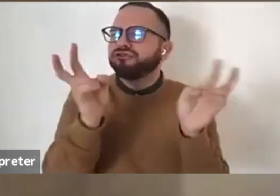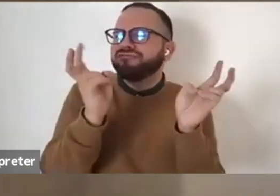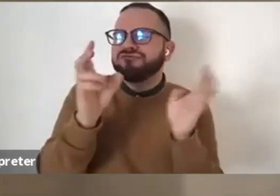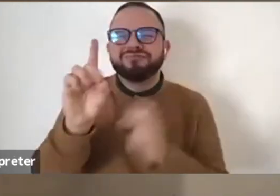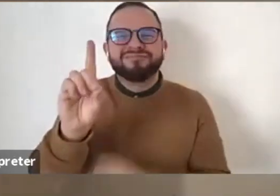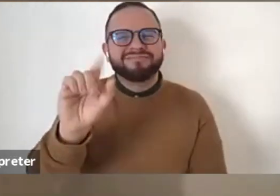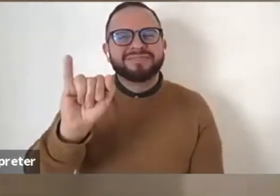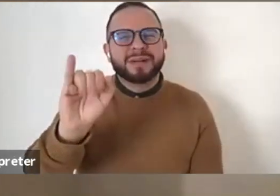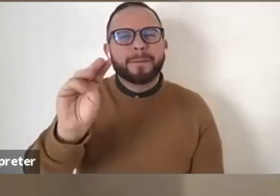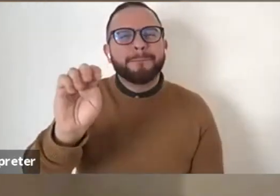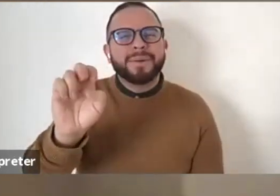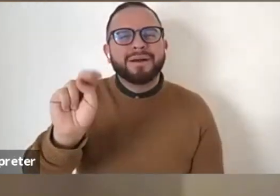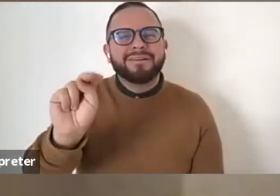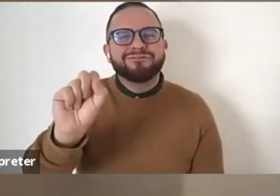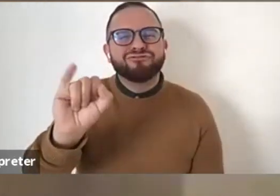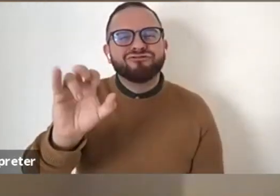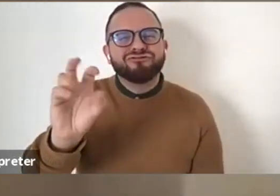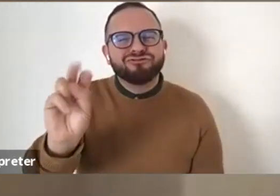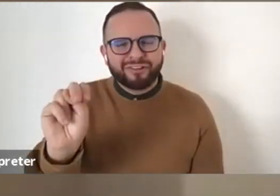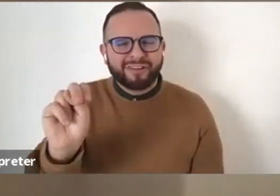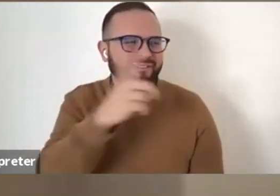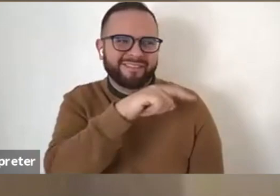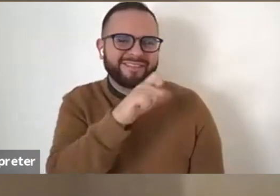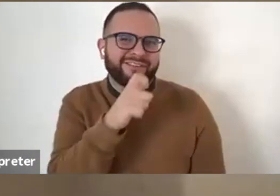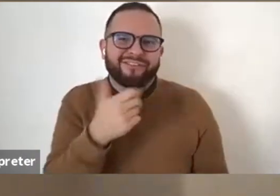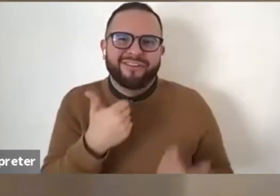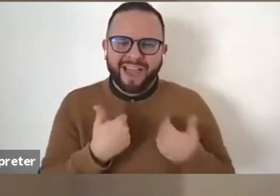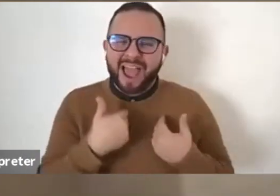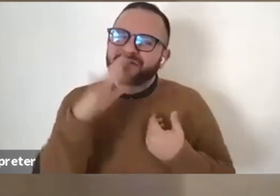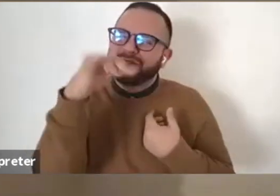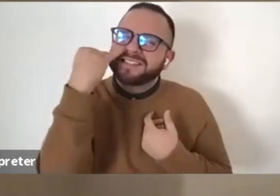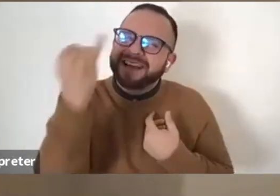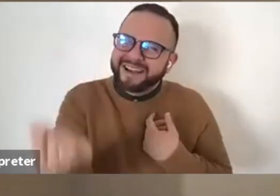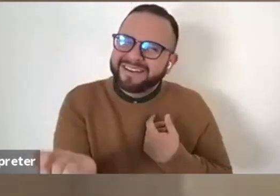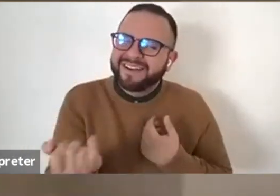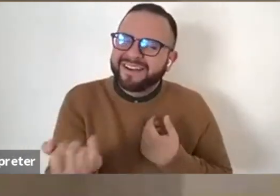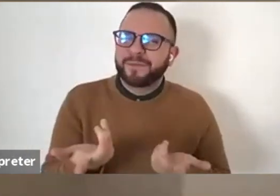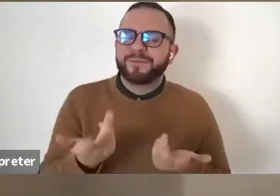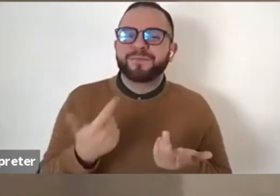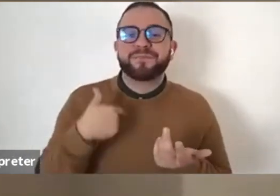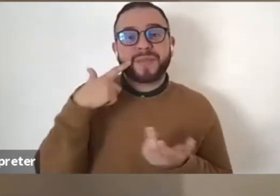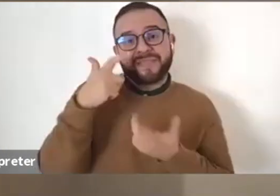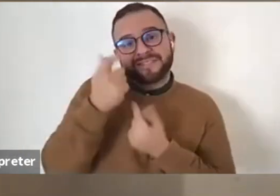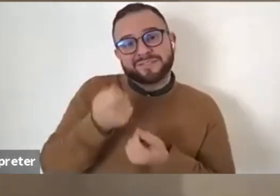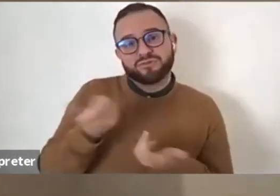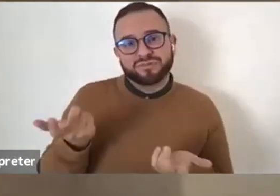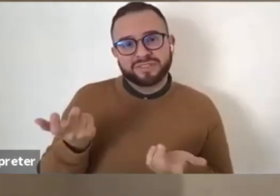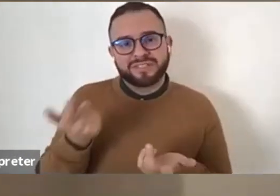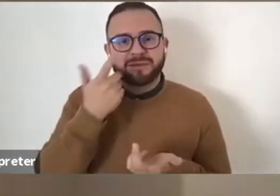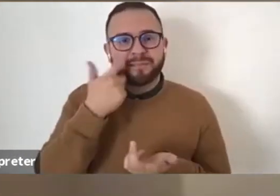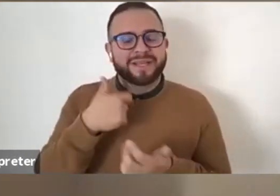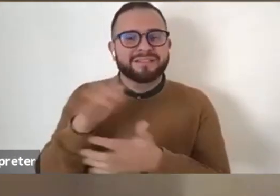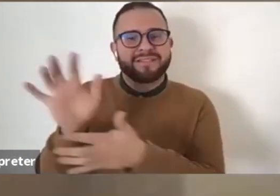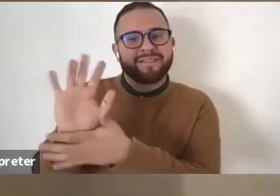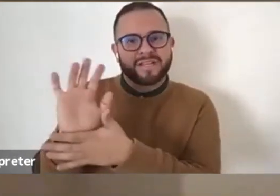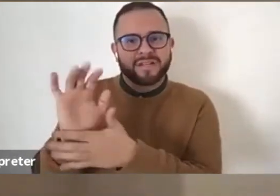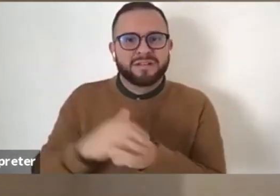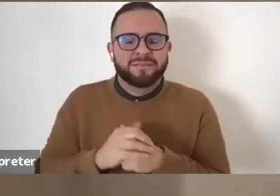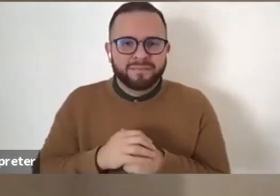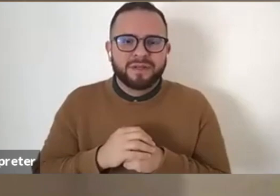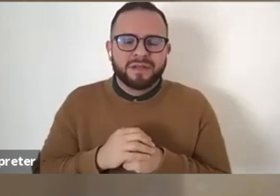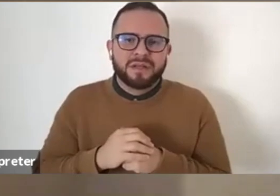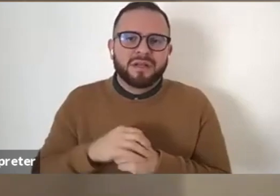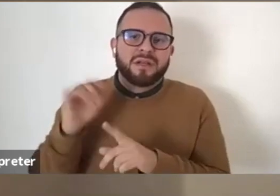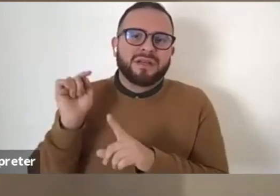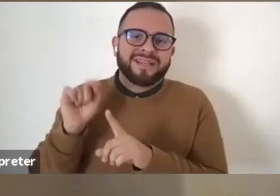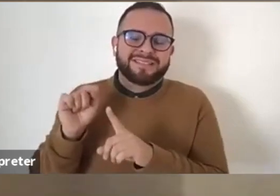are missing. So that's kind of idea. You know, I think it's interesting because the film it's original